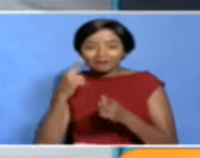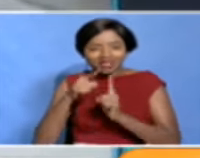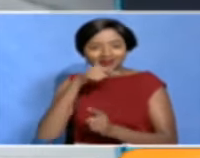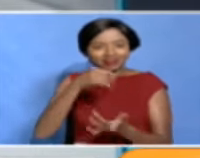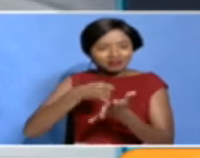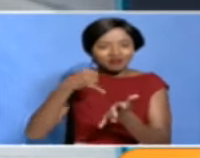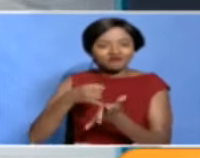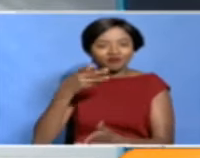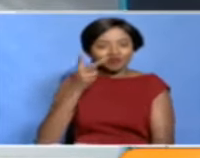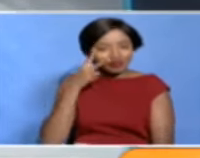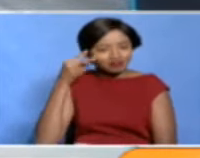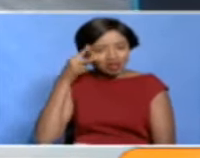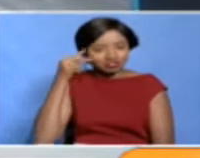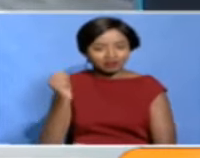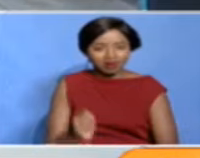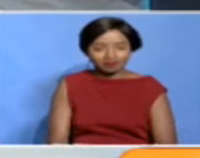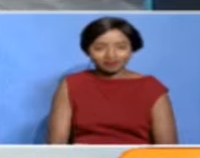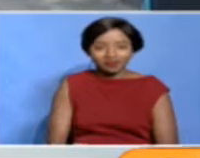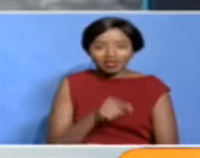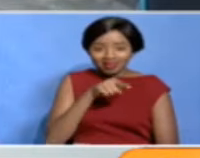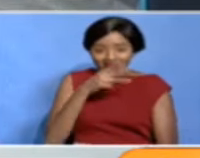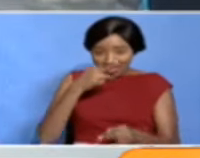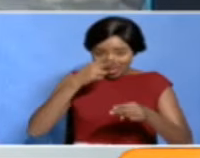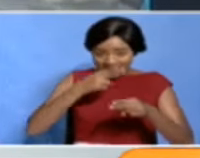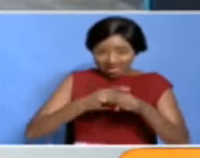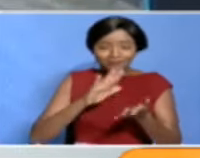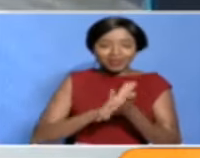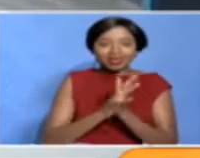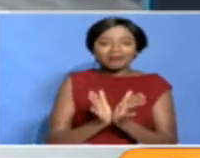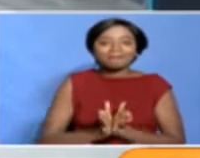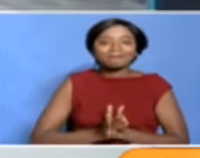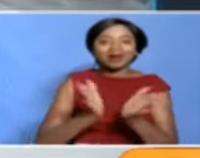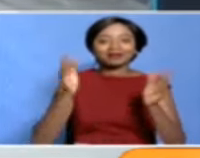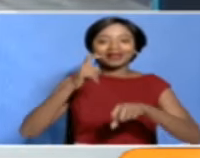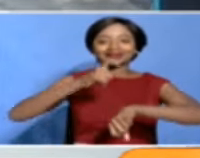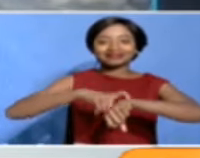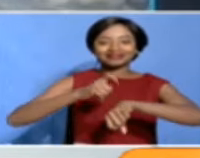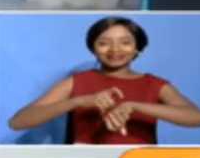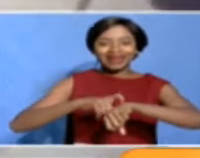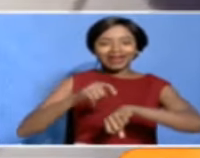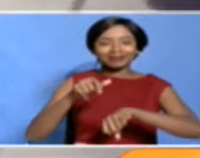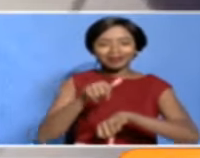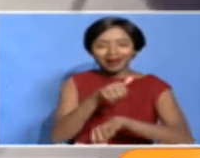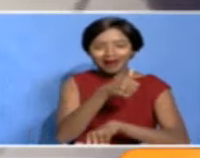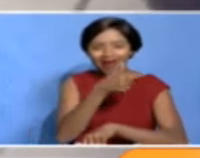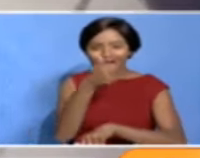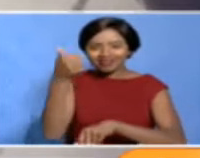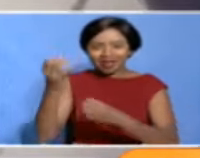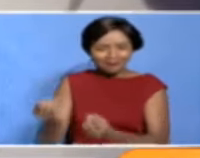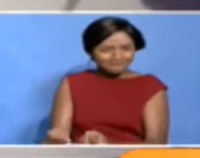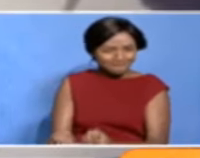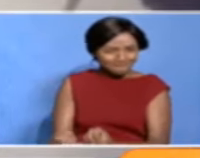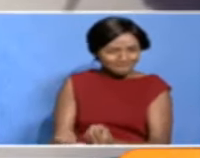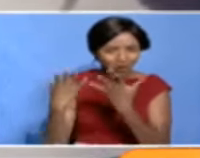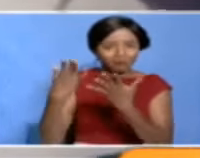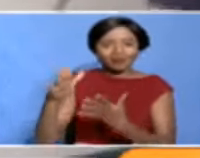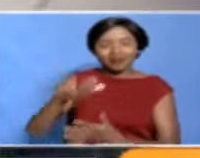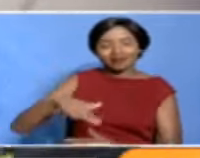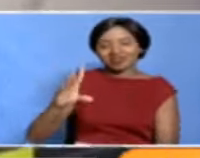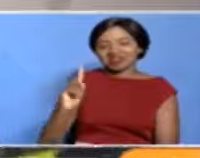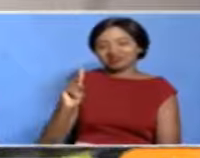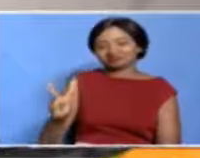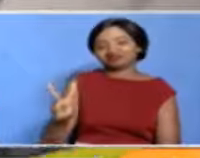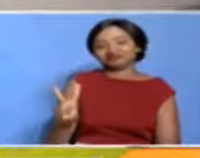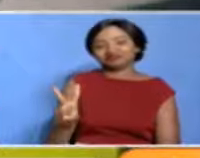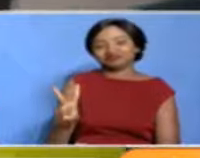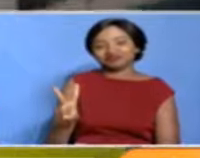Kenya. His name only became public when he and half a dozen others launched an attack at Dusit Hotel